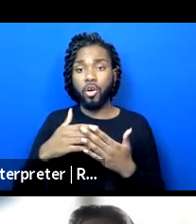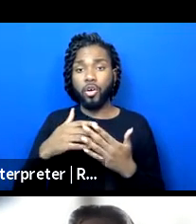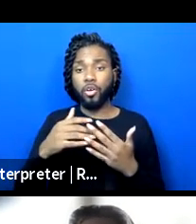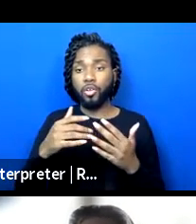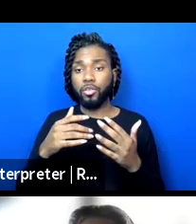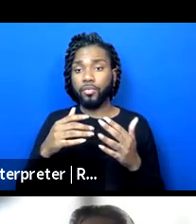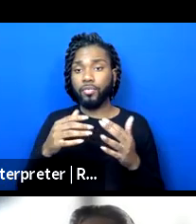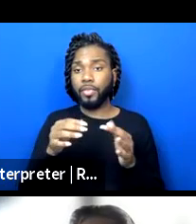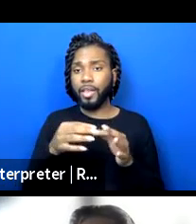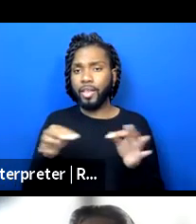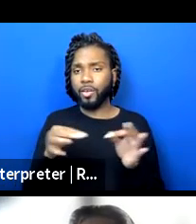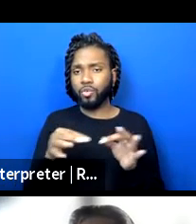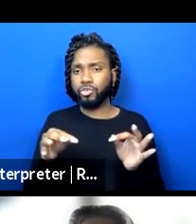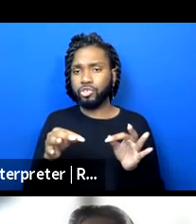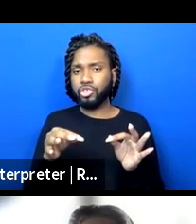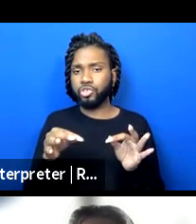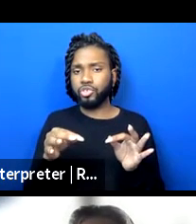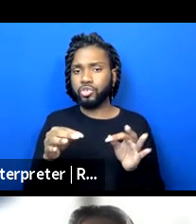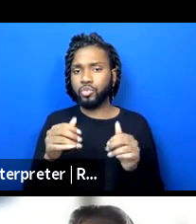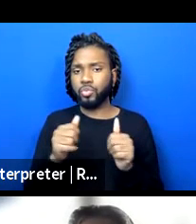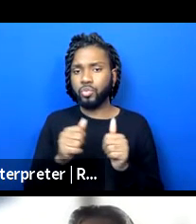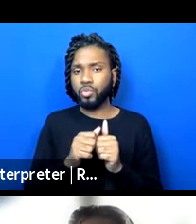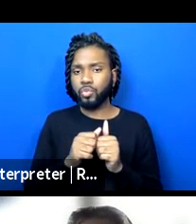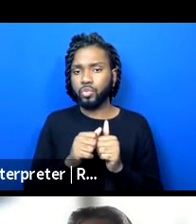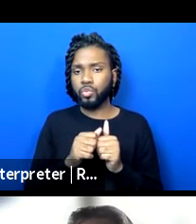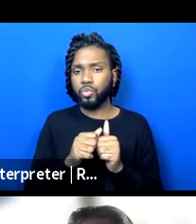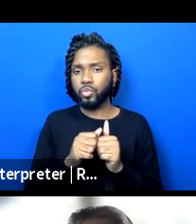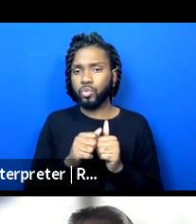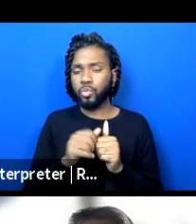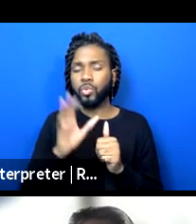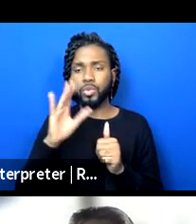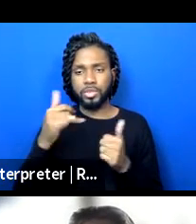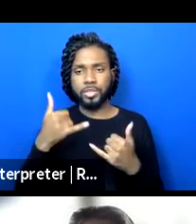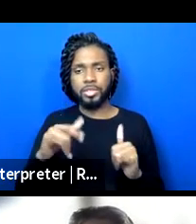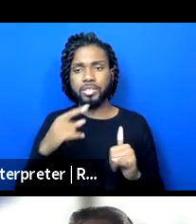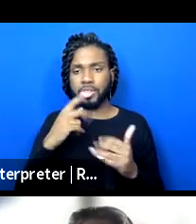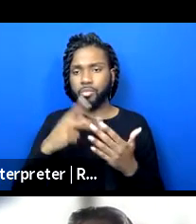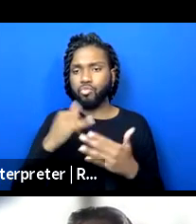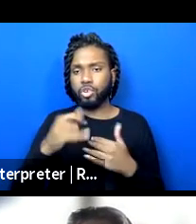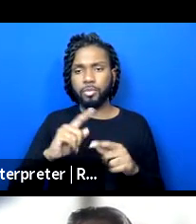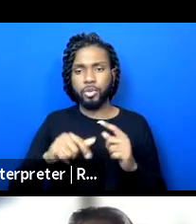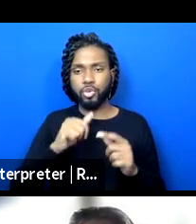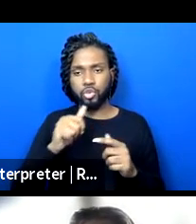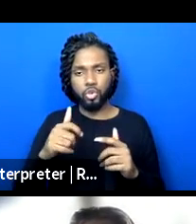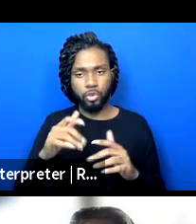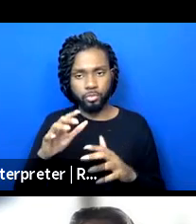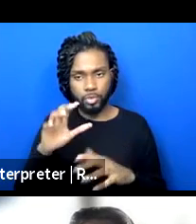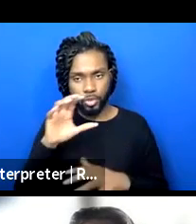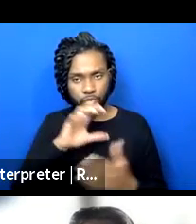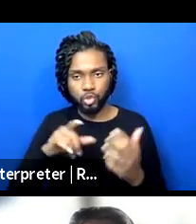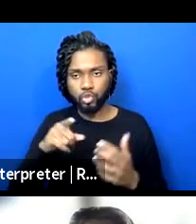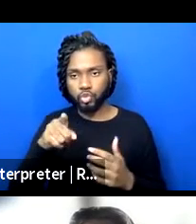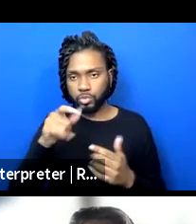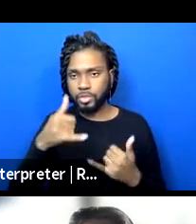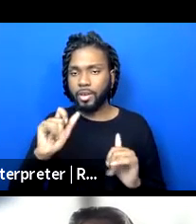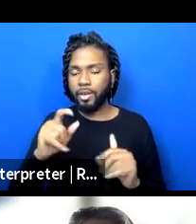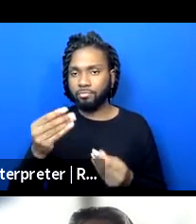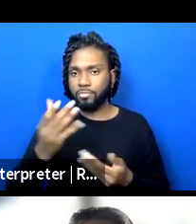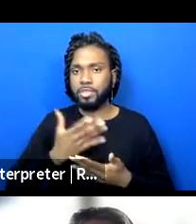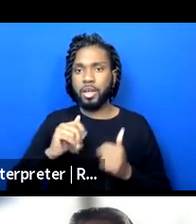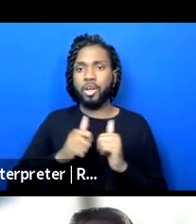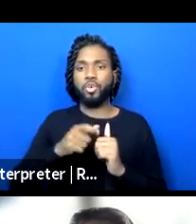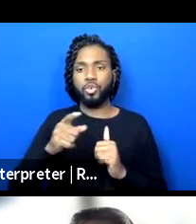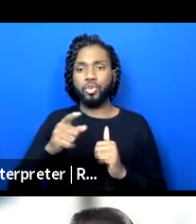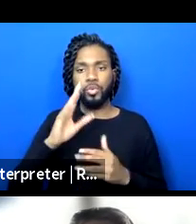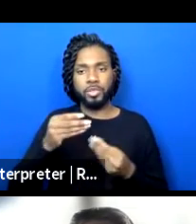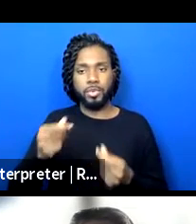the process in OMB works, will still say project. Don't be confused by that. You do have to tell us how you're going to spend the money, but it's still considered general operating